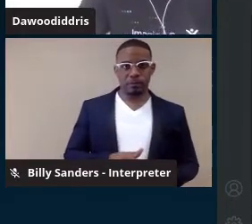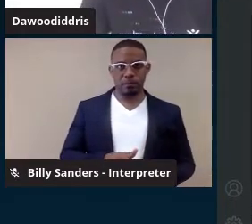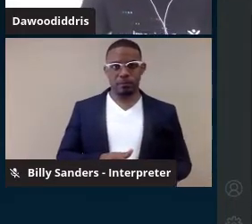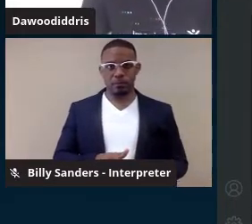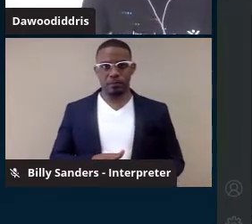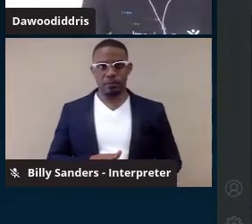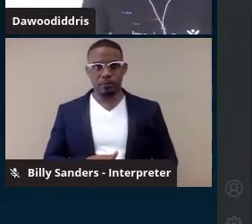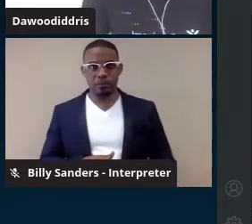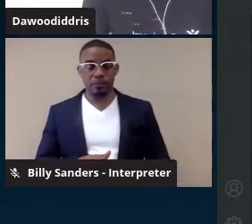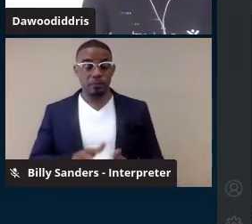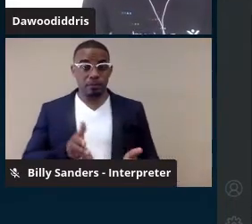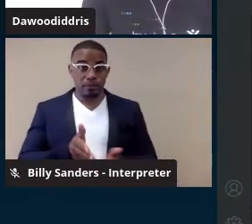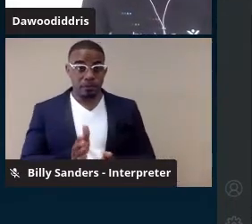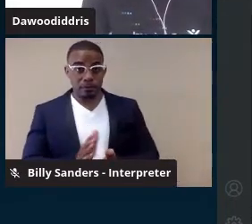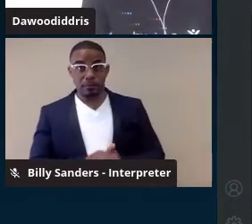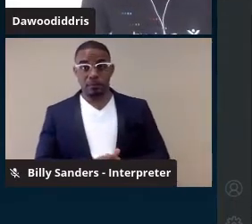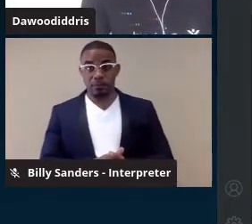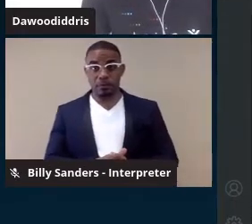All right,